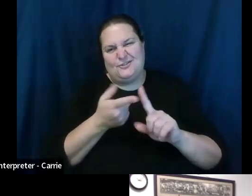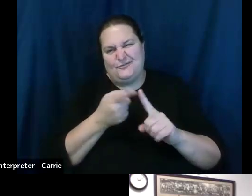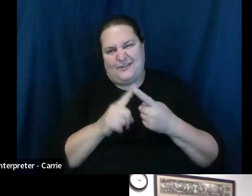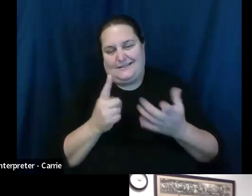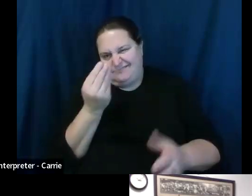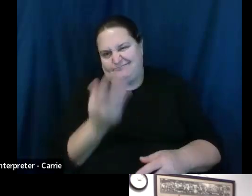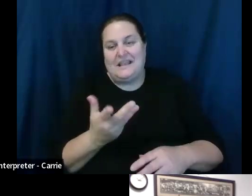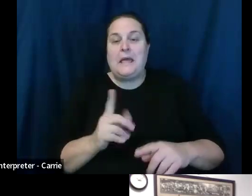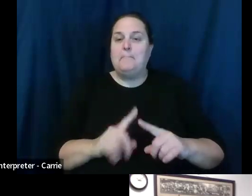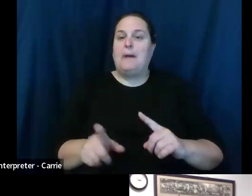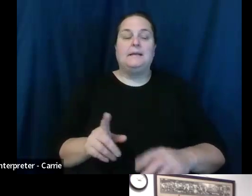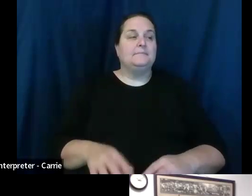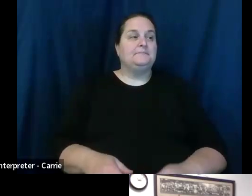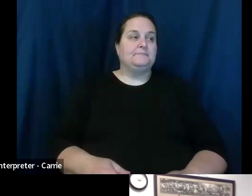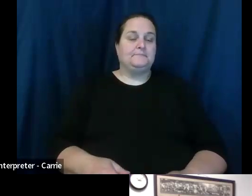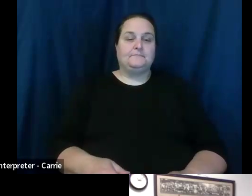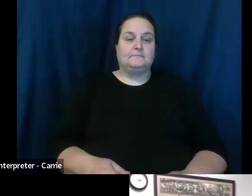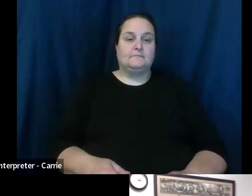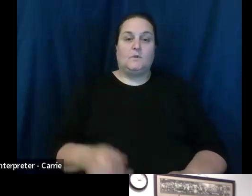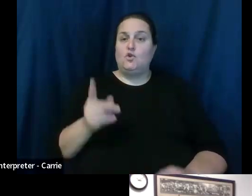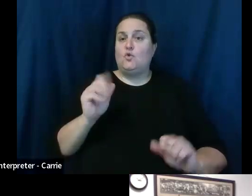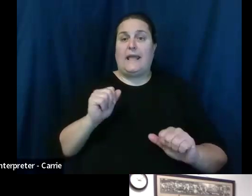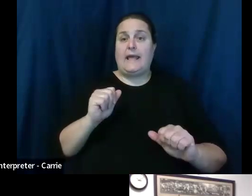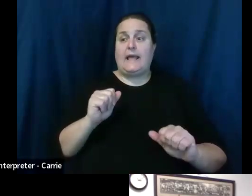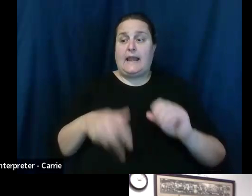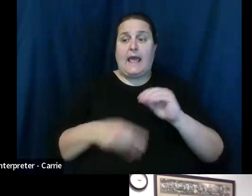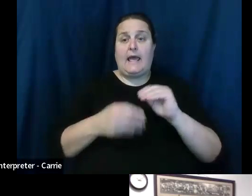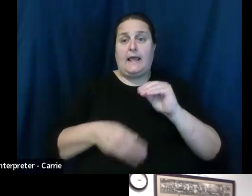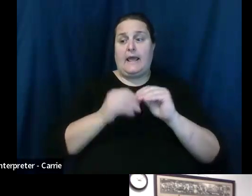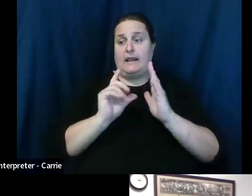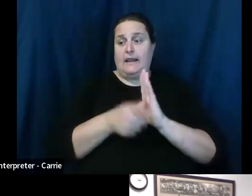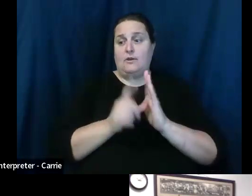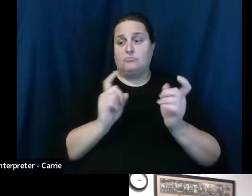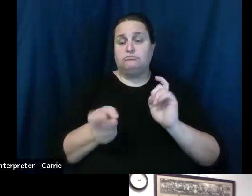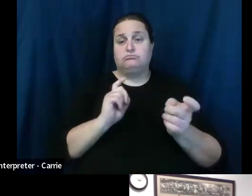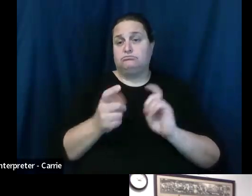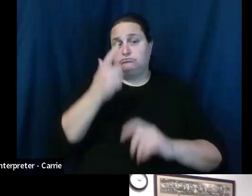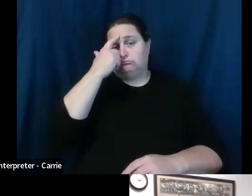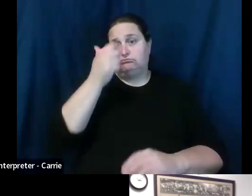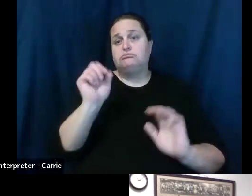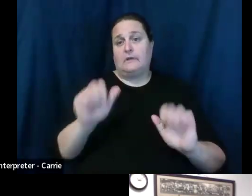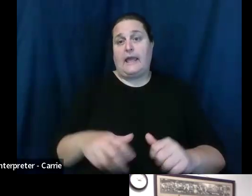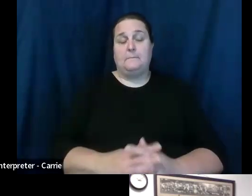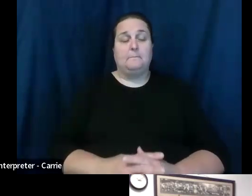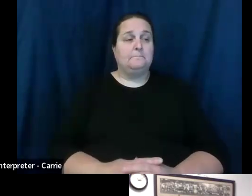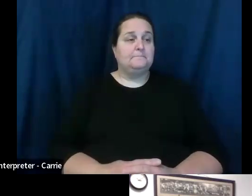If you need to come back and add more of that information later, you can always log back in with your email address and password.